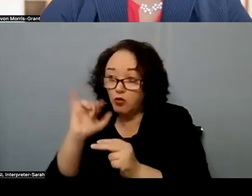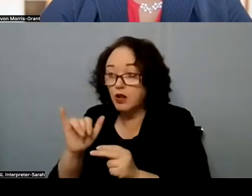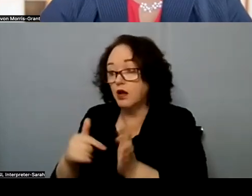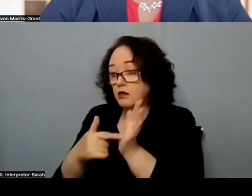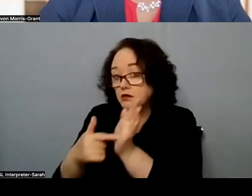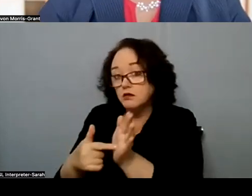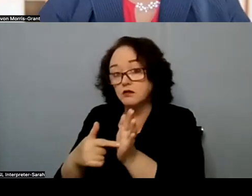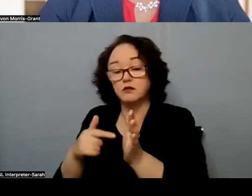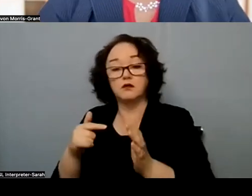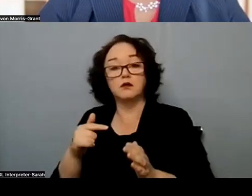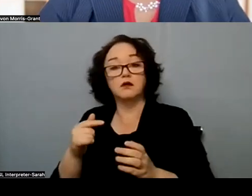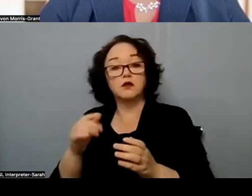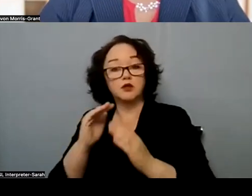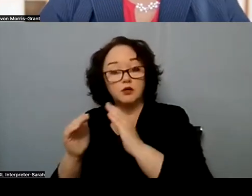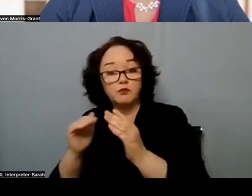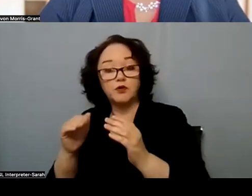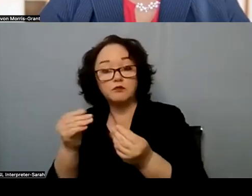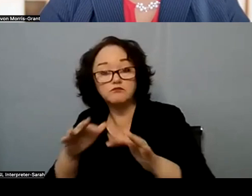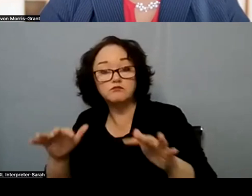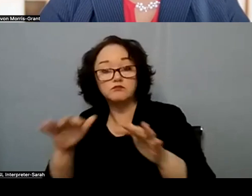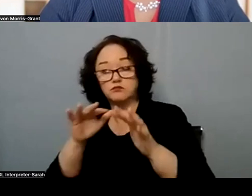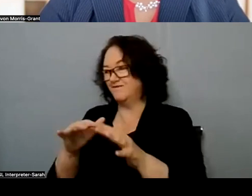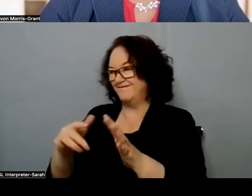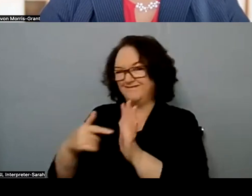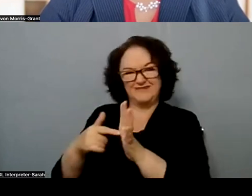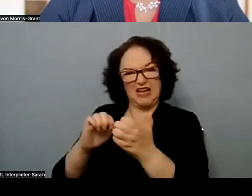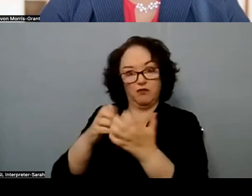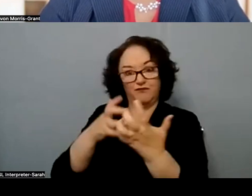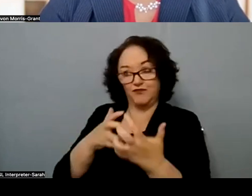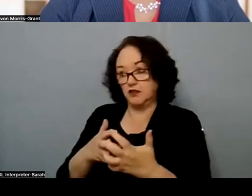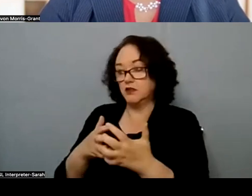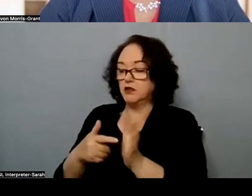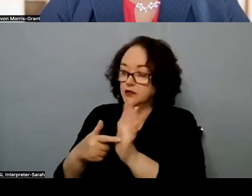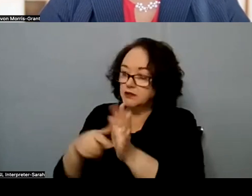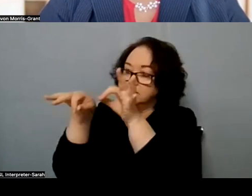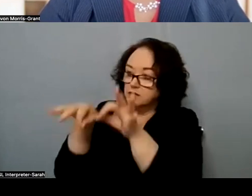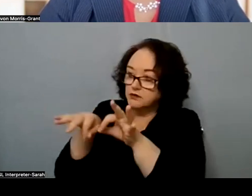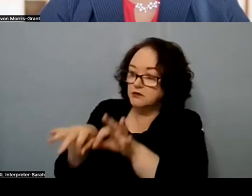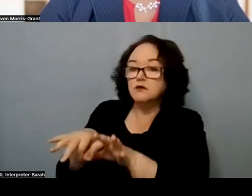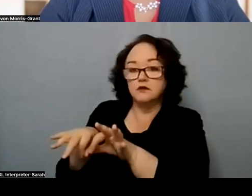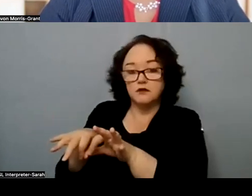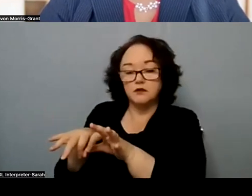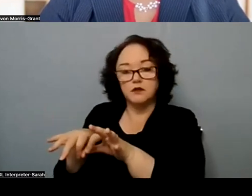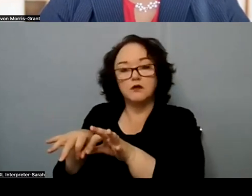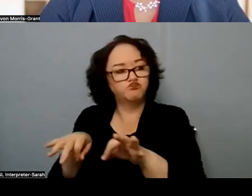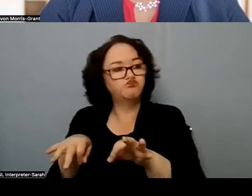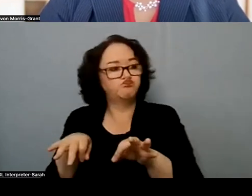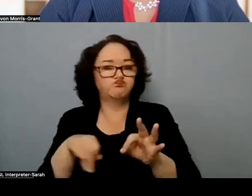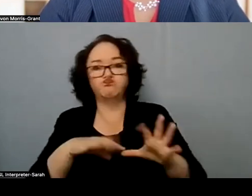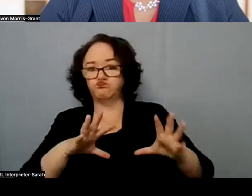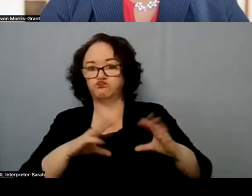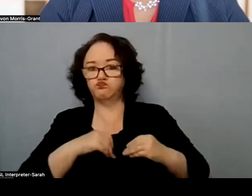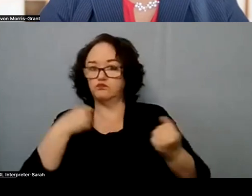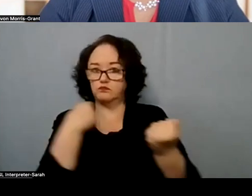of the community. And so we had community support for that one, but it took a little bit of showing and saying, here's what this is going to